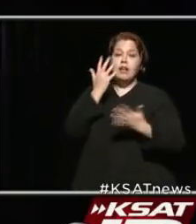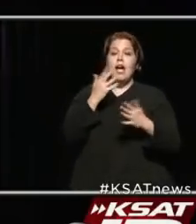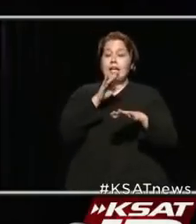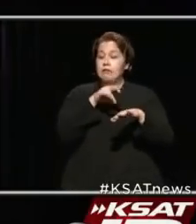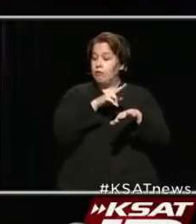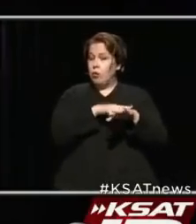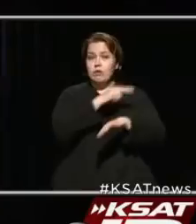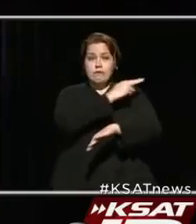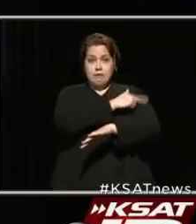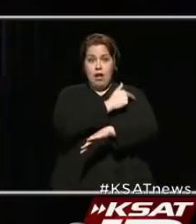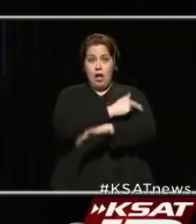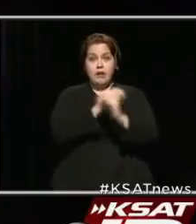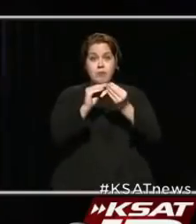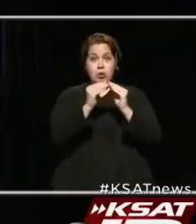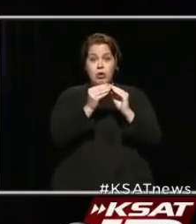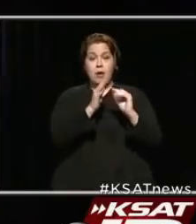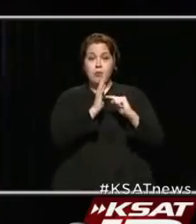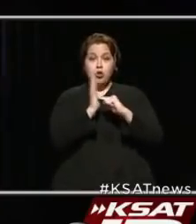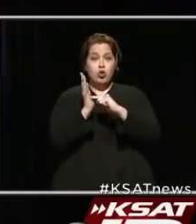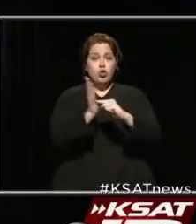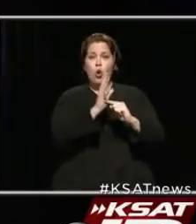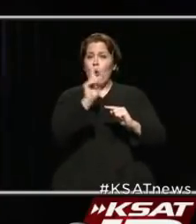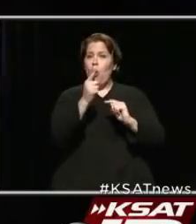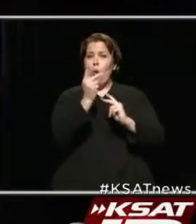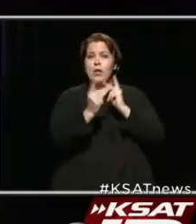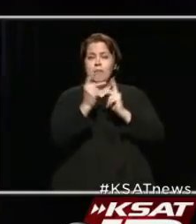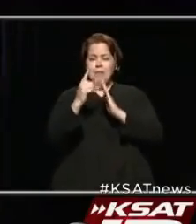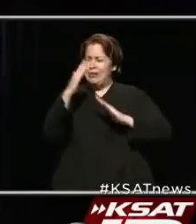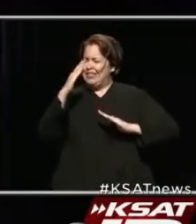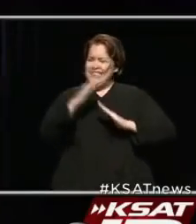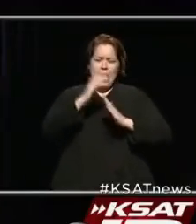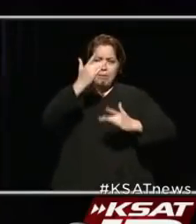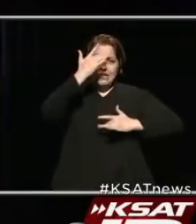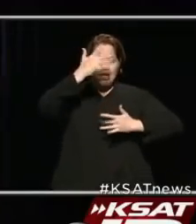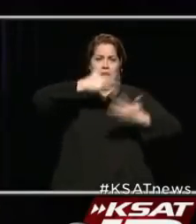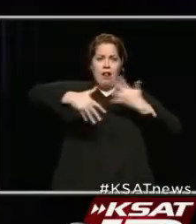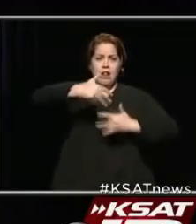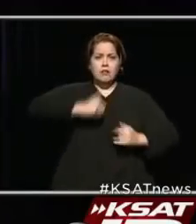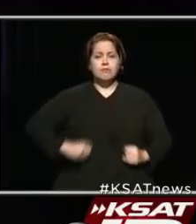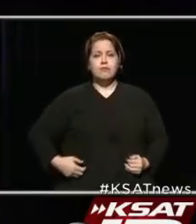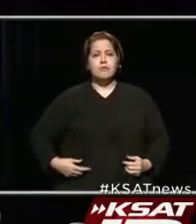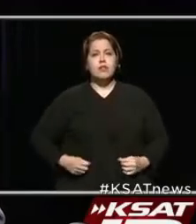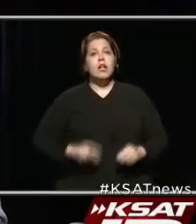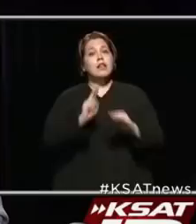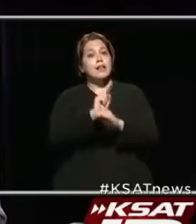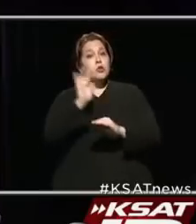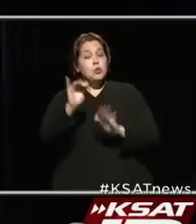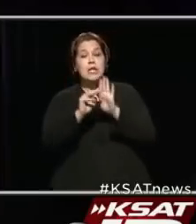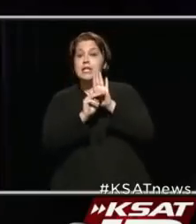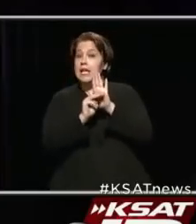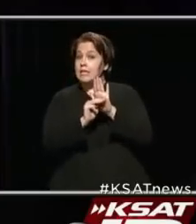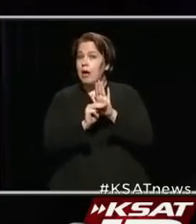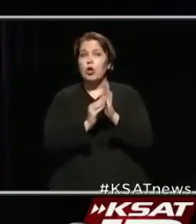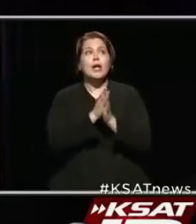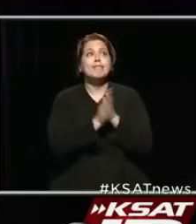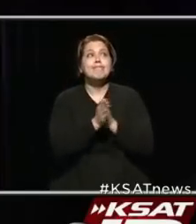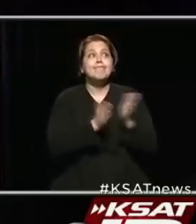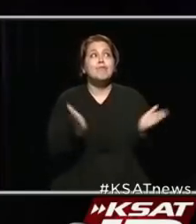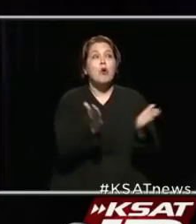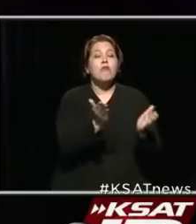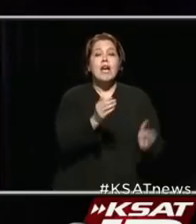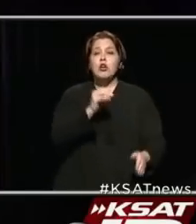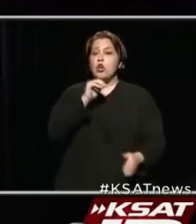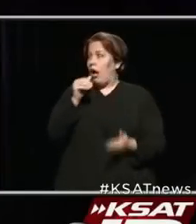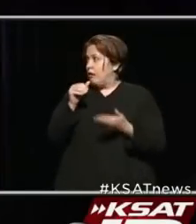of course, hospitalizations reflect only those the sickest among us. Let's use this model, of course, as a motivator rather than